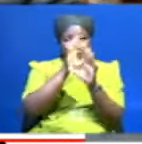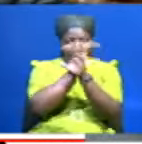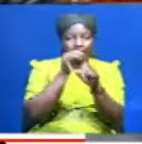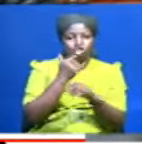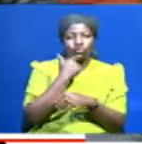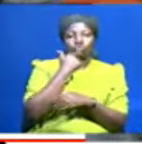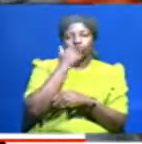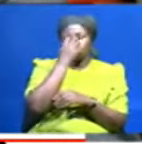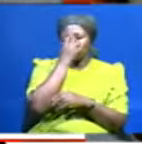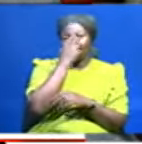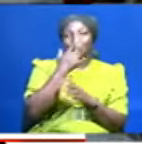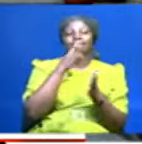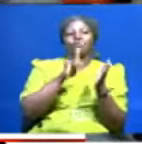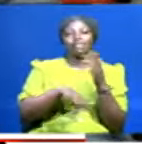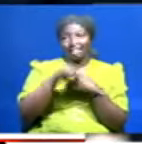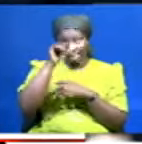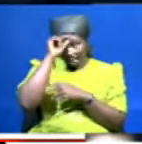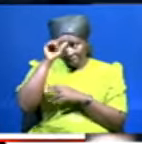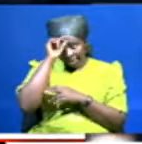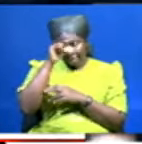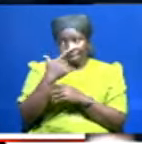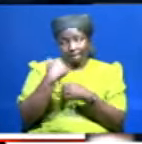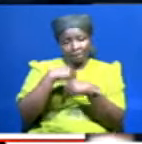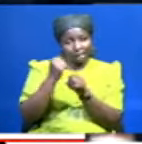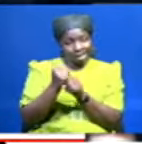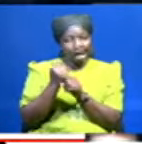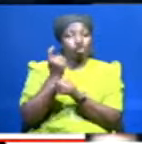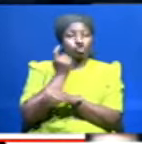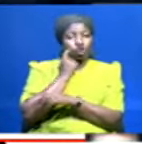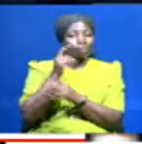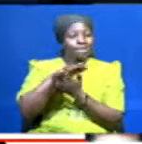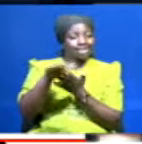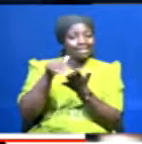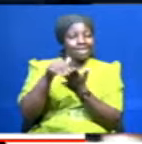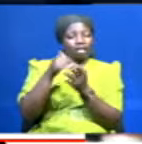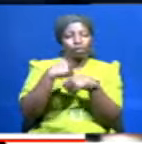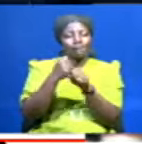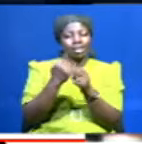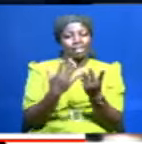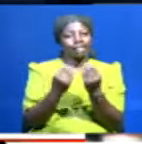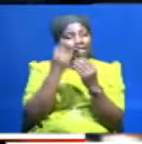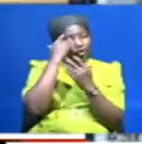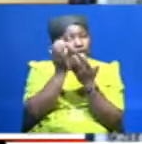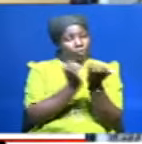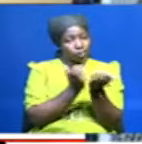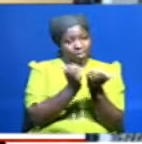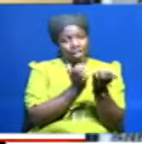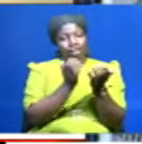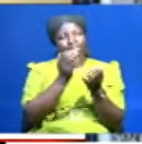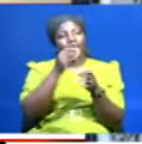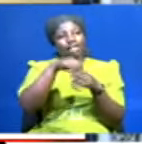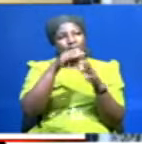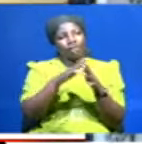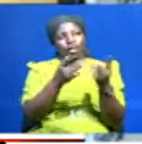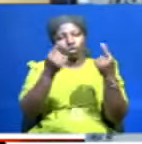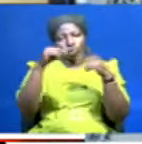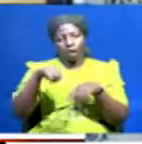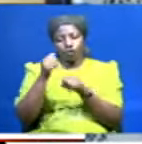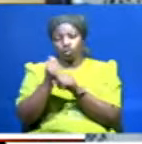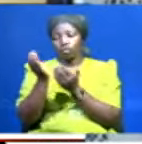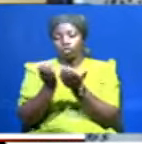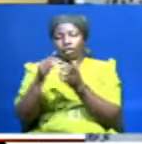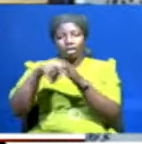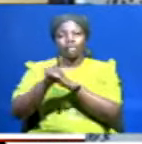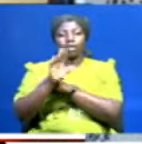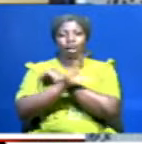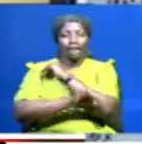its one-stop shop facility to make it easy for investors to do business in the country. In supporting your investment, the